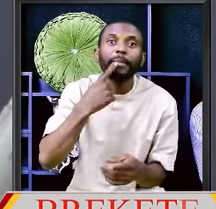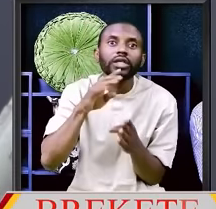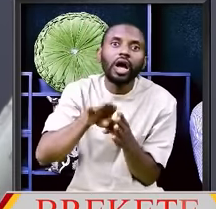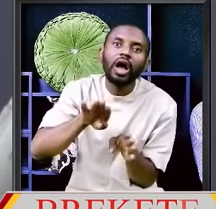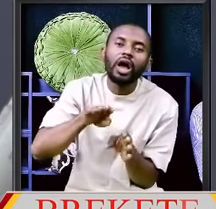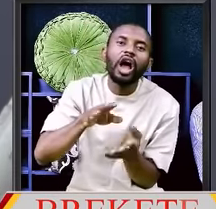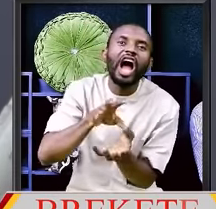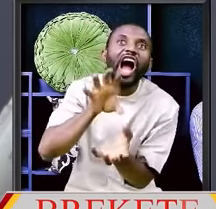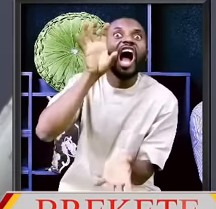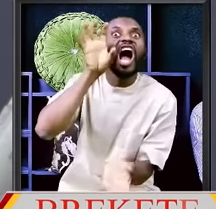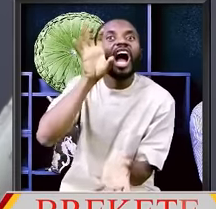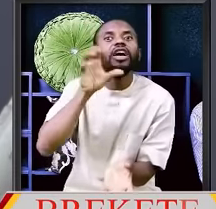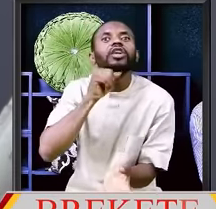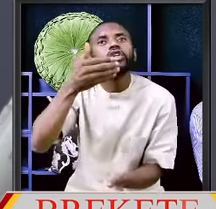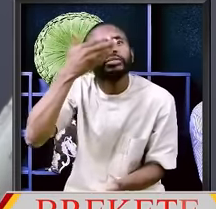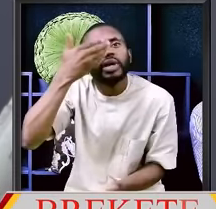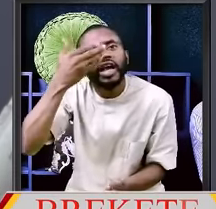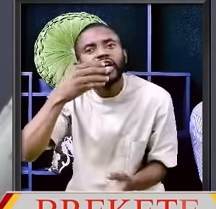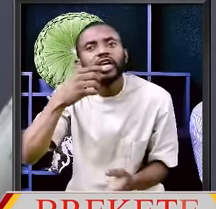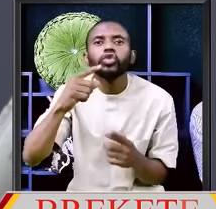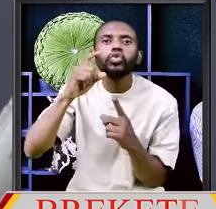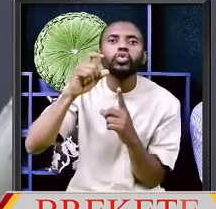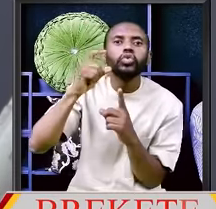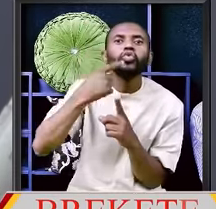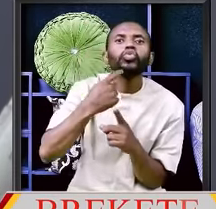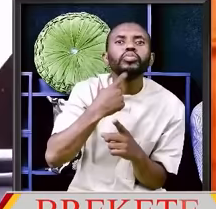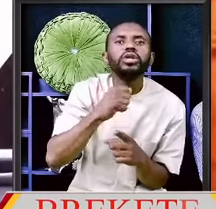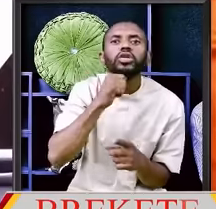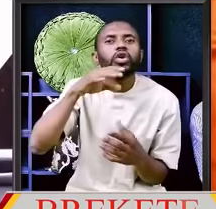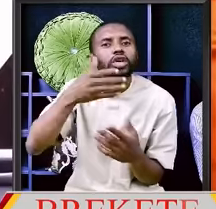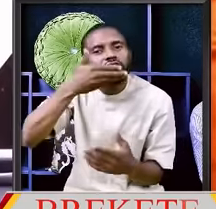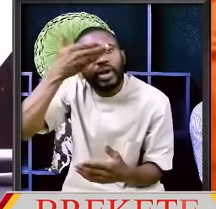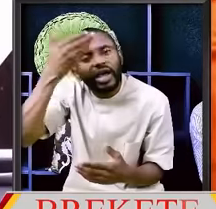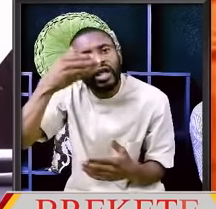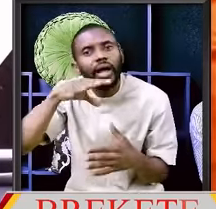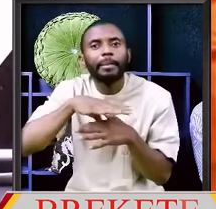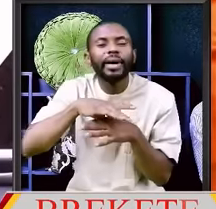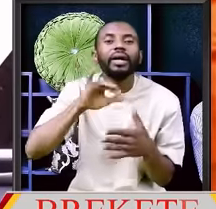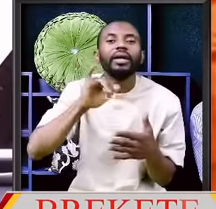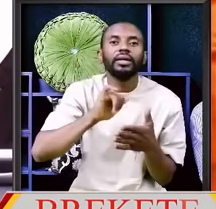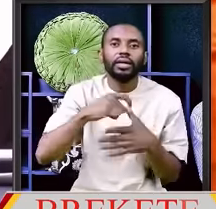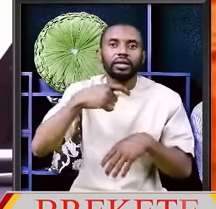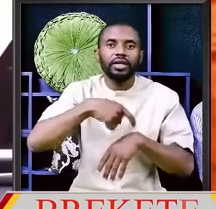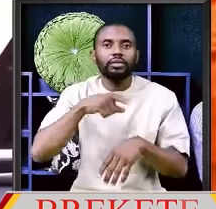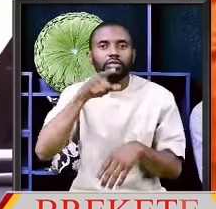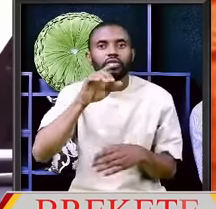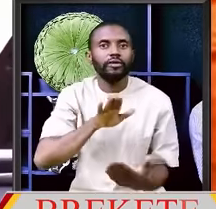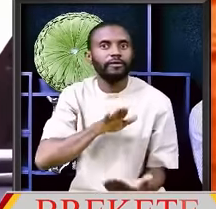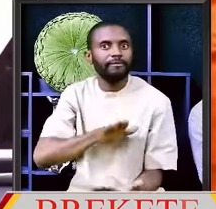smell a good sea soup, they no smell meat for your mouth. Then that time, you go face the baggers.